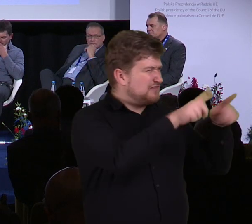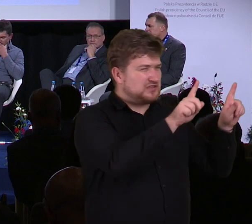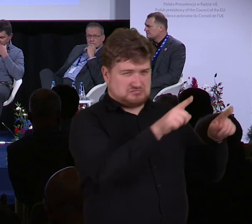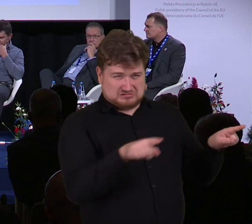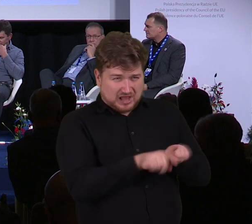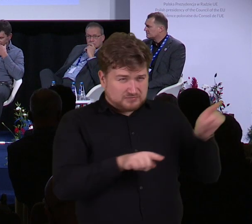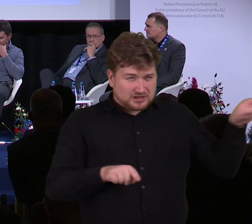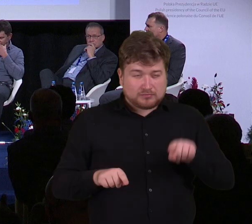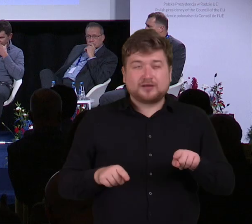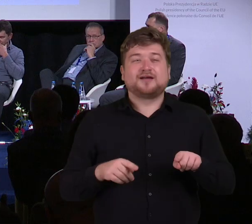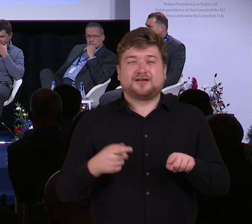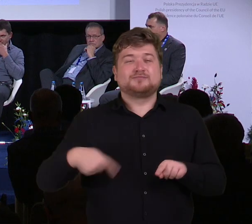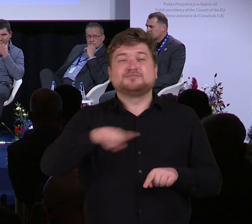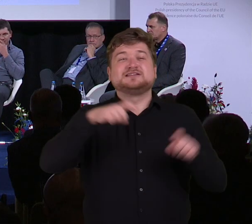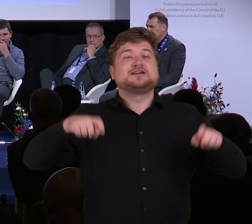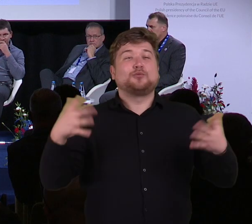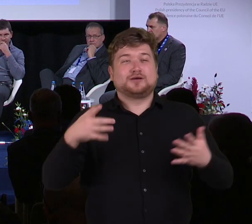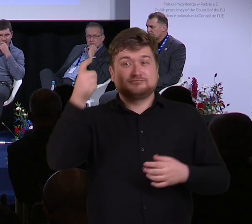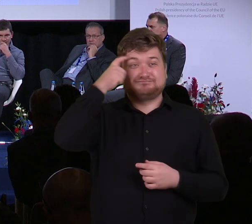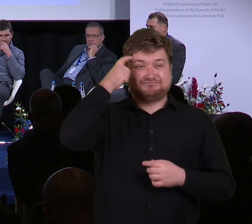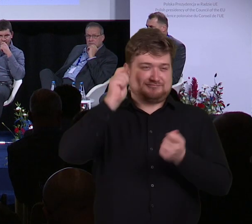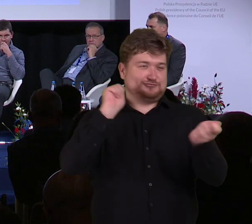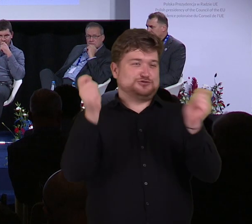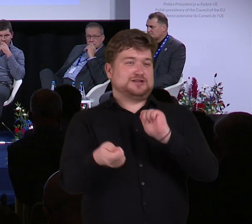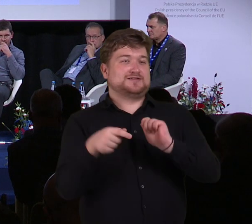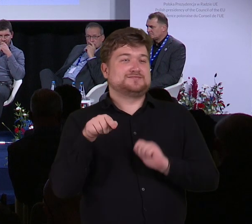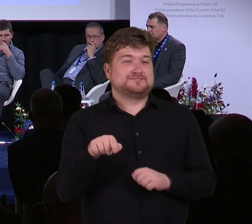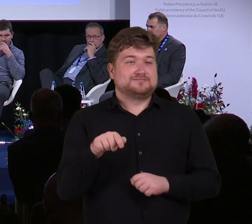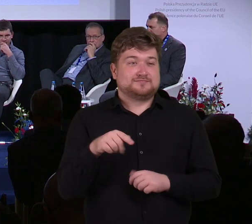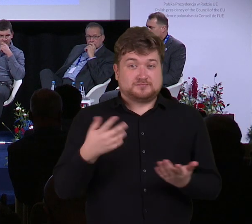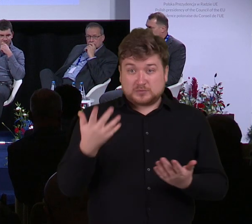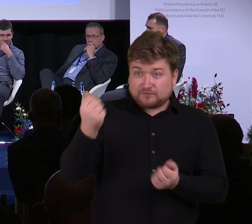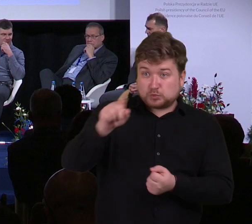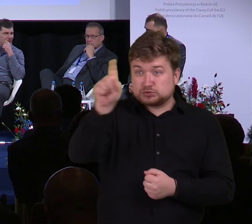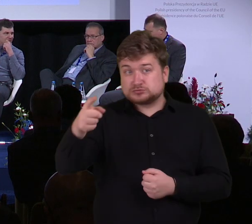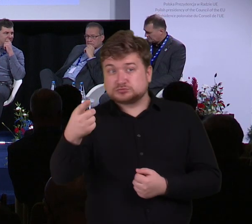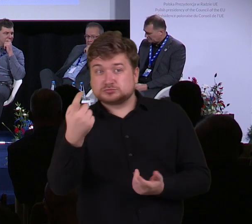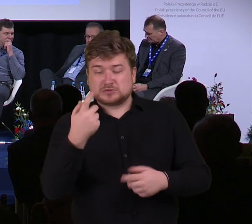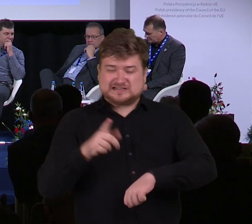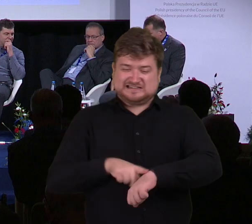sorry, because we are already out of time skirts.